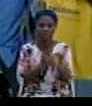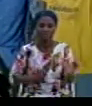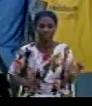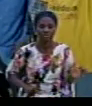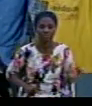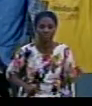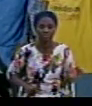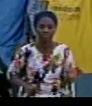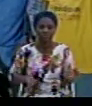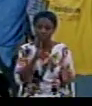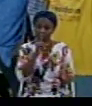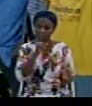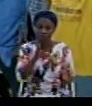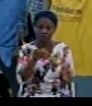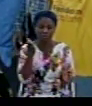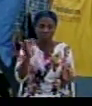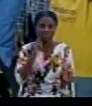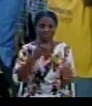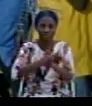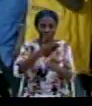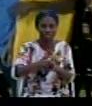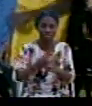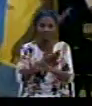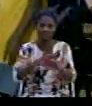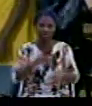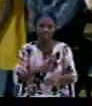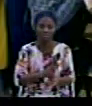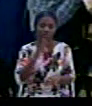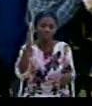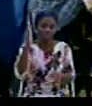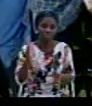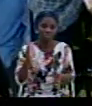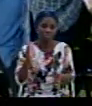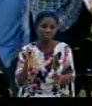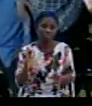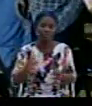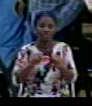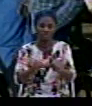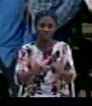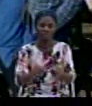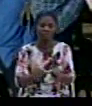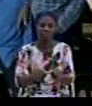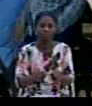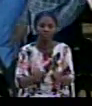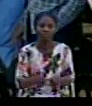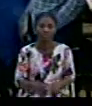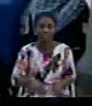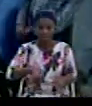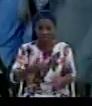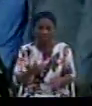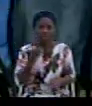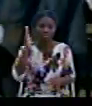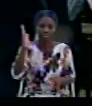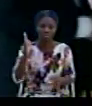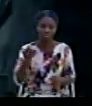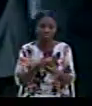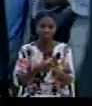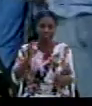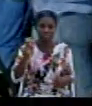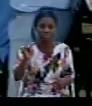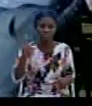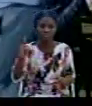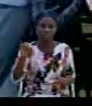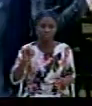total freedom and testimonies going on the Facebook page. Here is another testimony from Elizabeth Akinlabi,